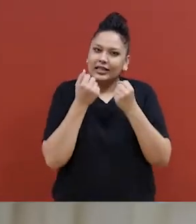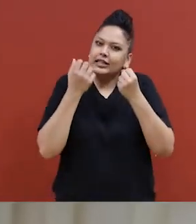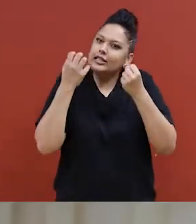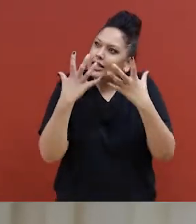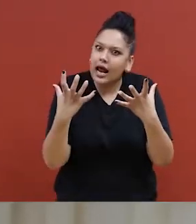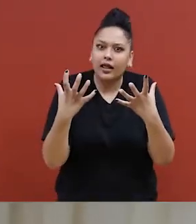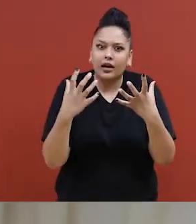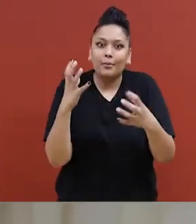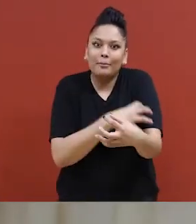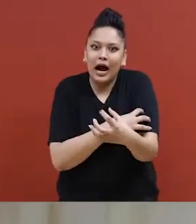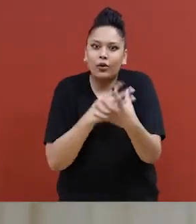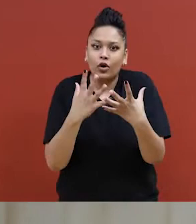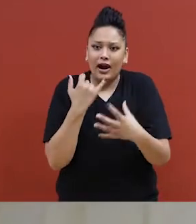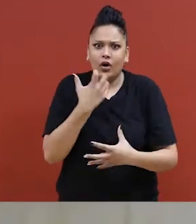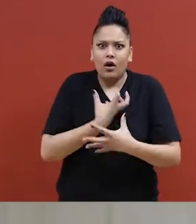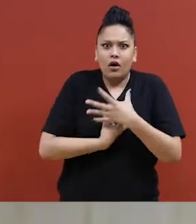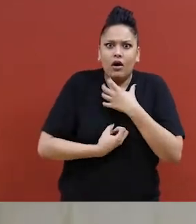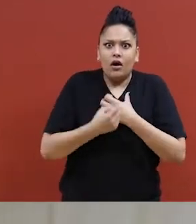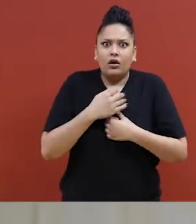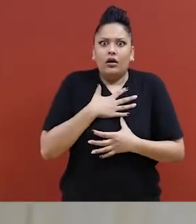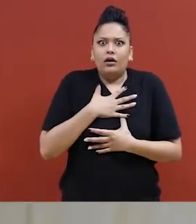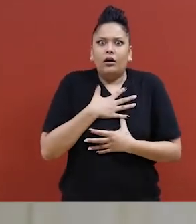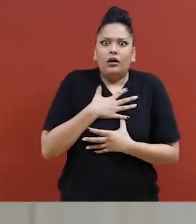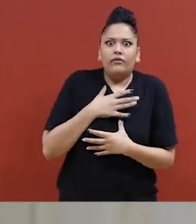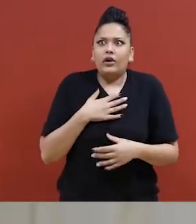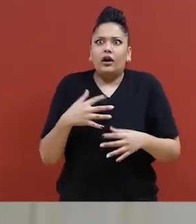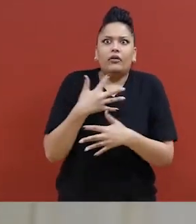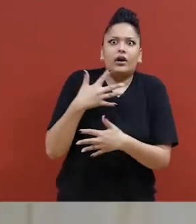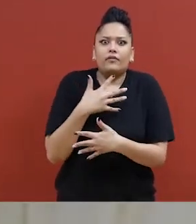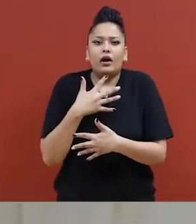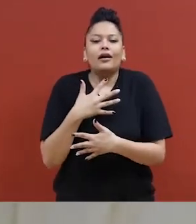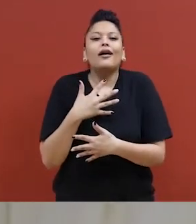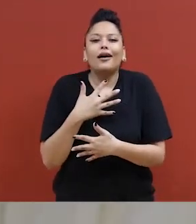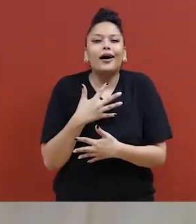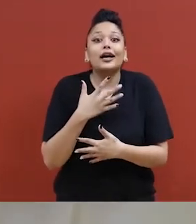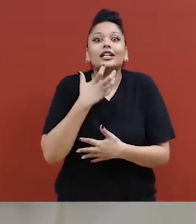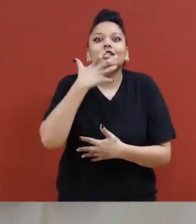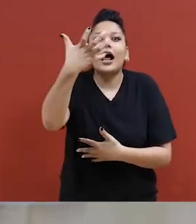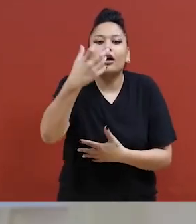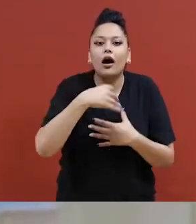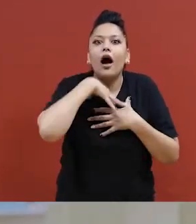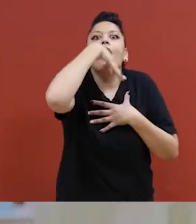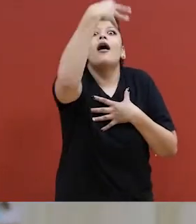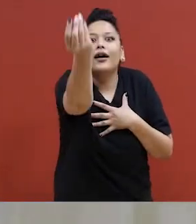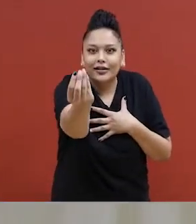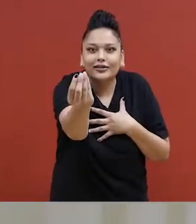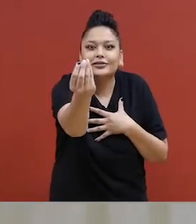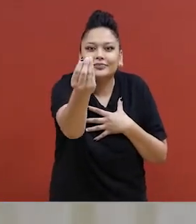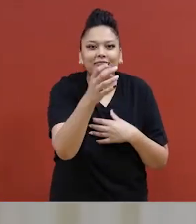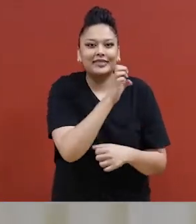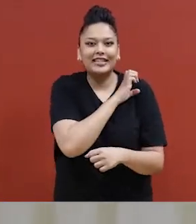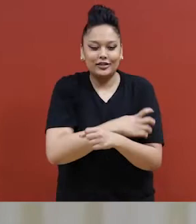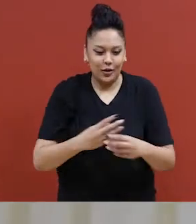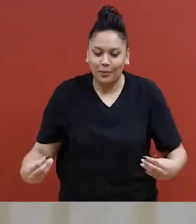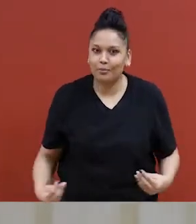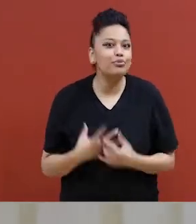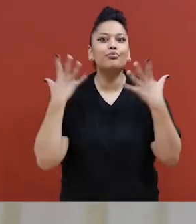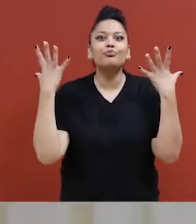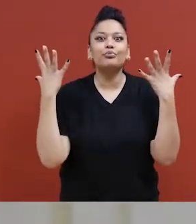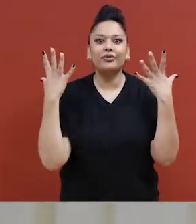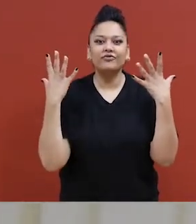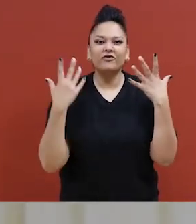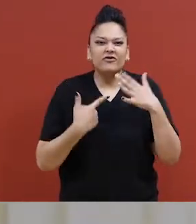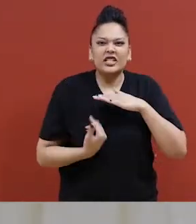it can make us freeze if we hold our breath. But if we yell, well, that's a whole other story. It's like lighting